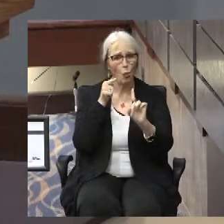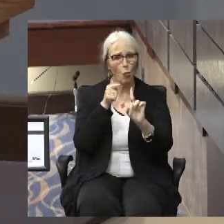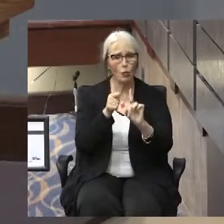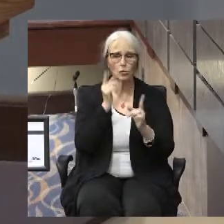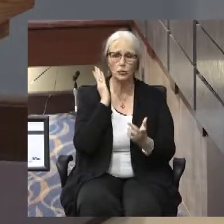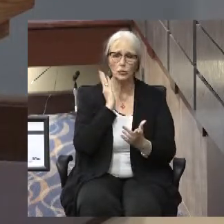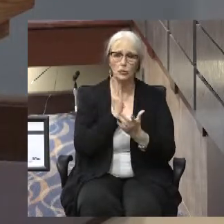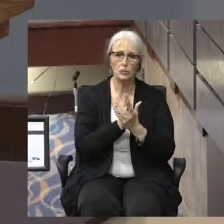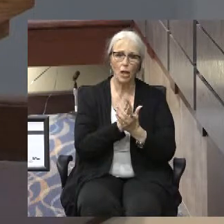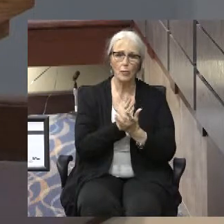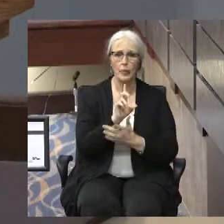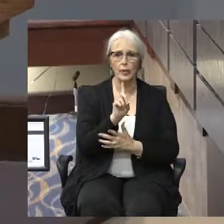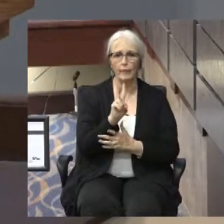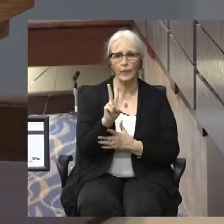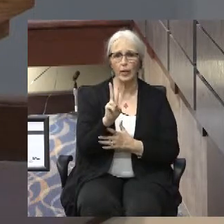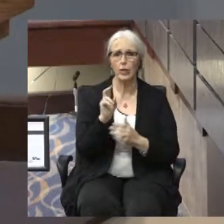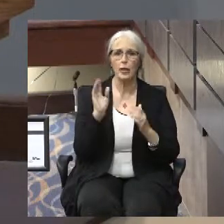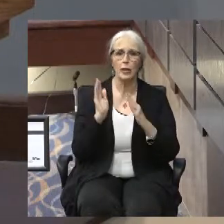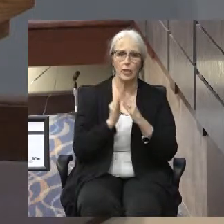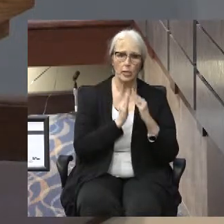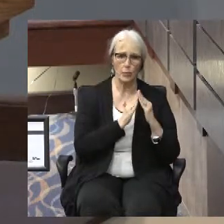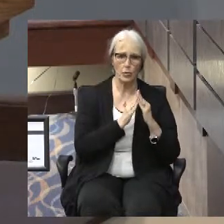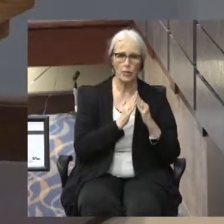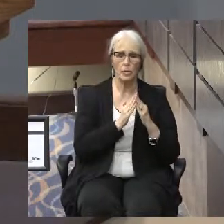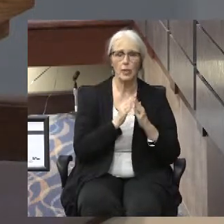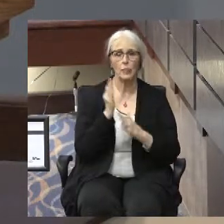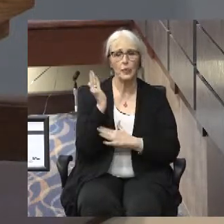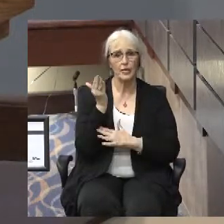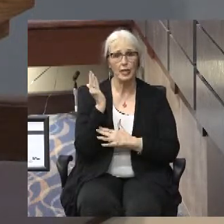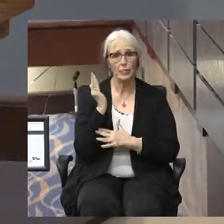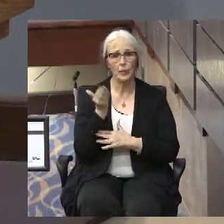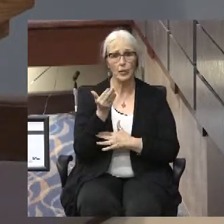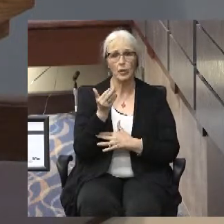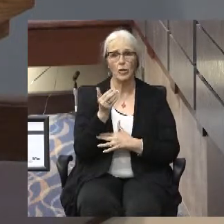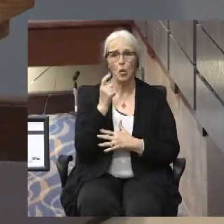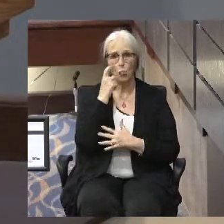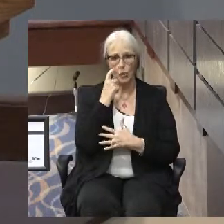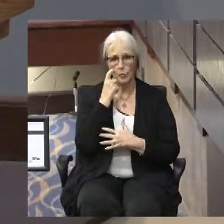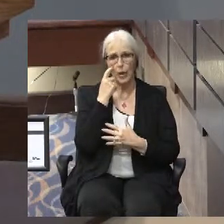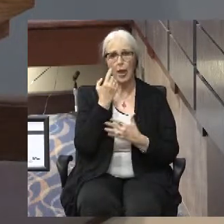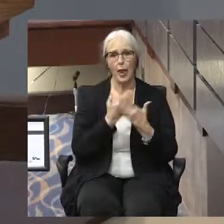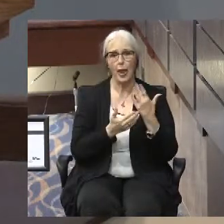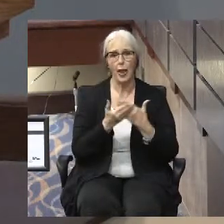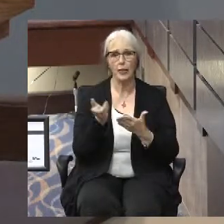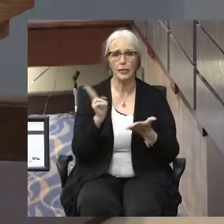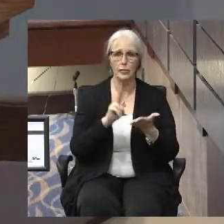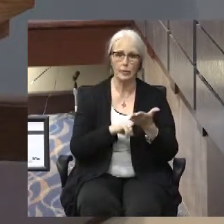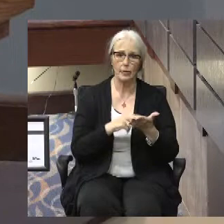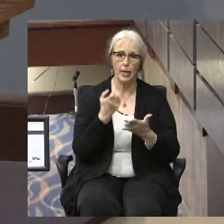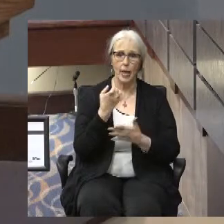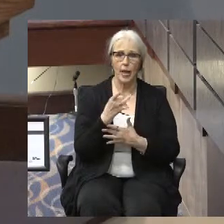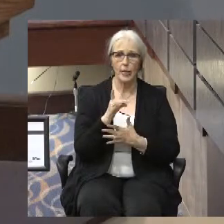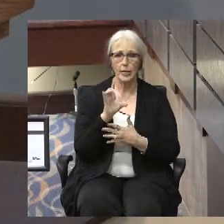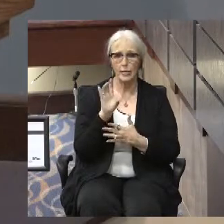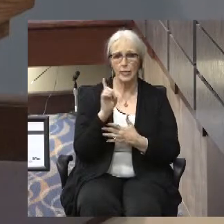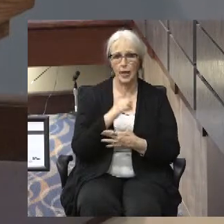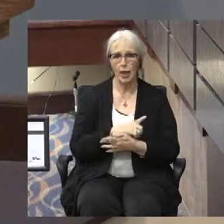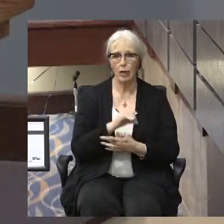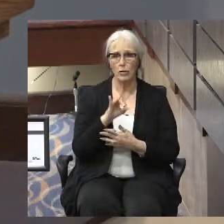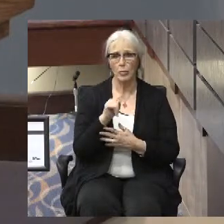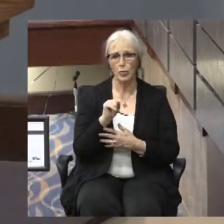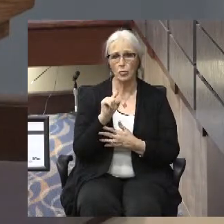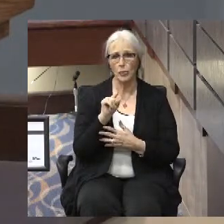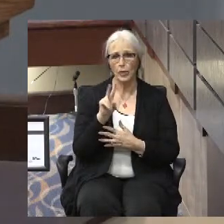violence in our community. In testimony whereof, witness my hand in the seal of the city of Waco this 18th day of October 2022.